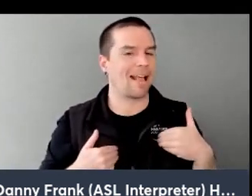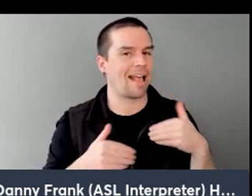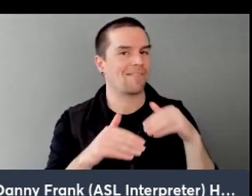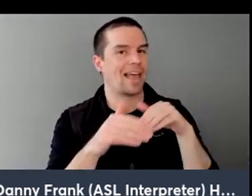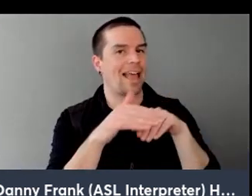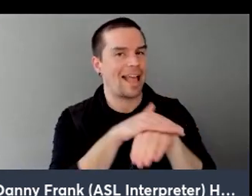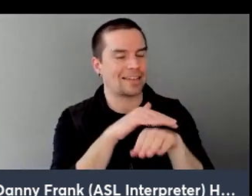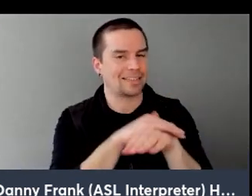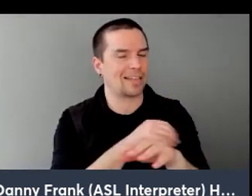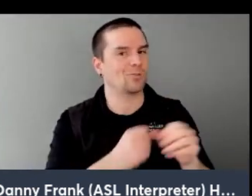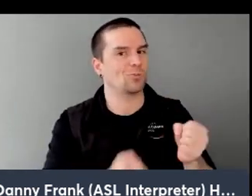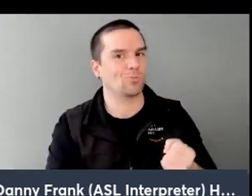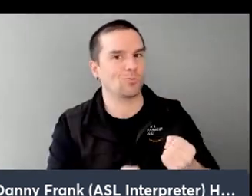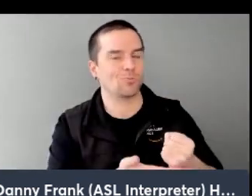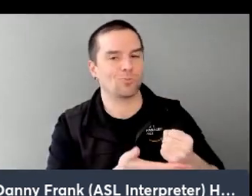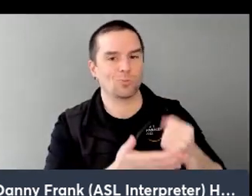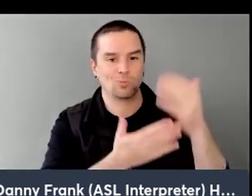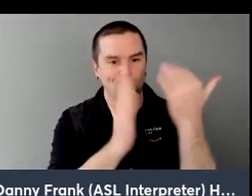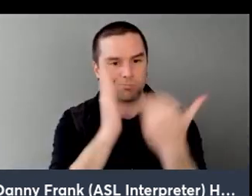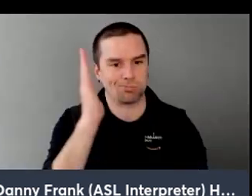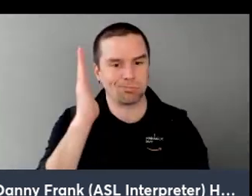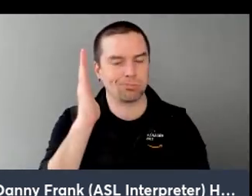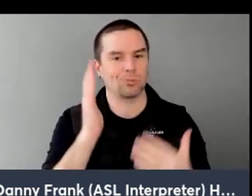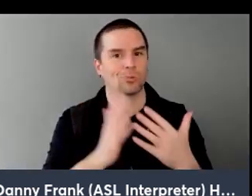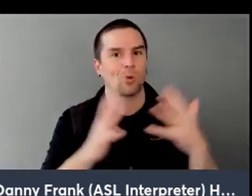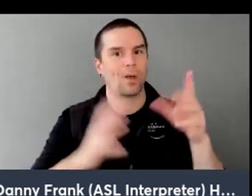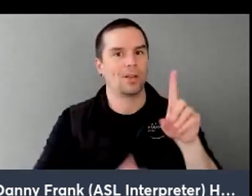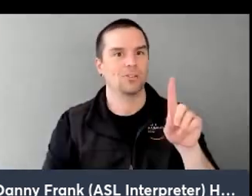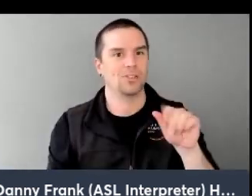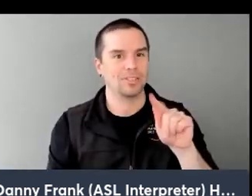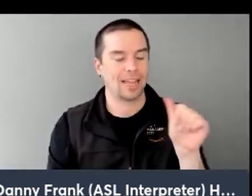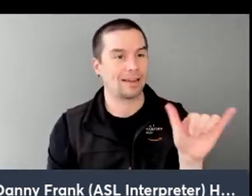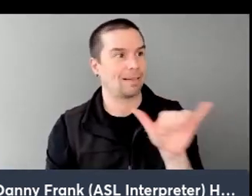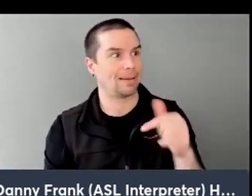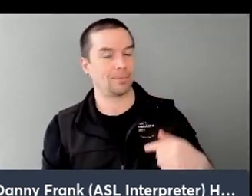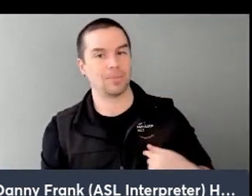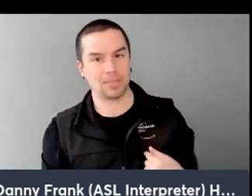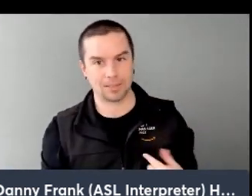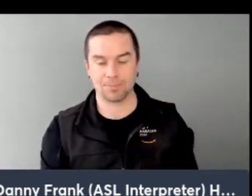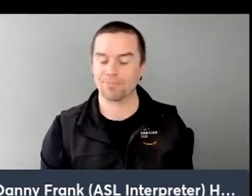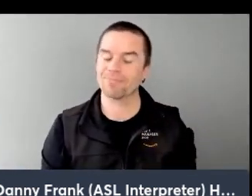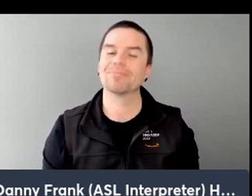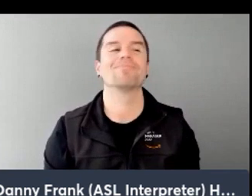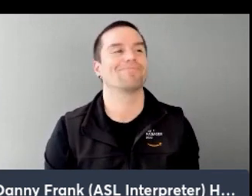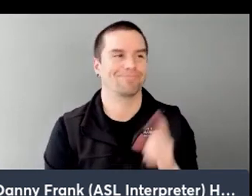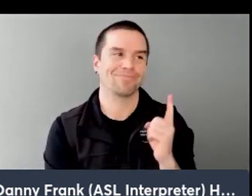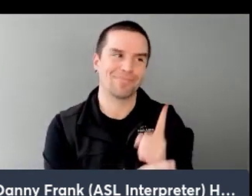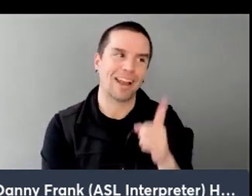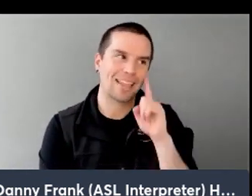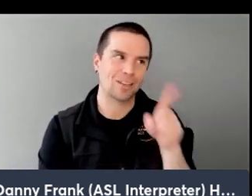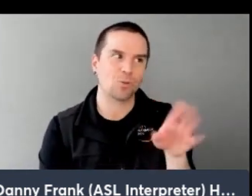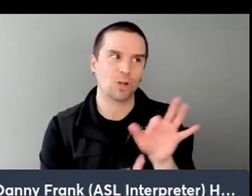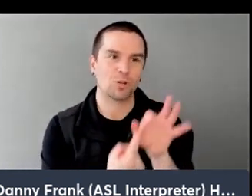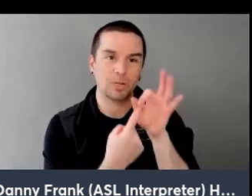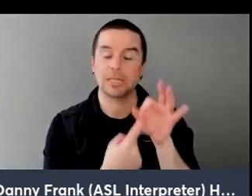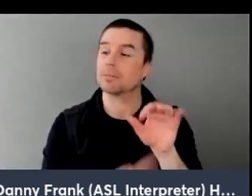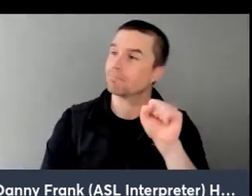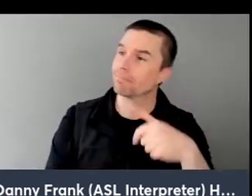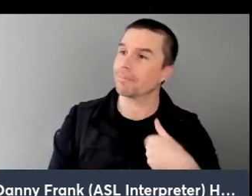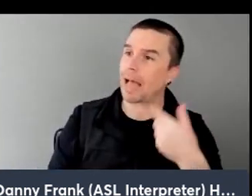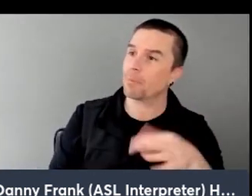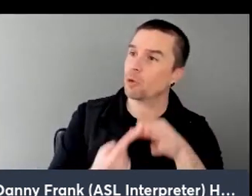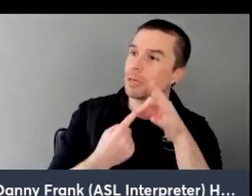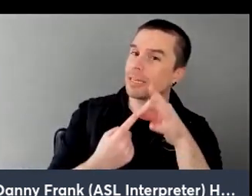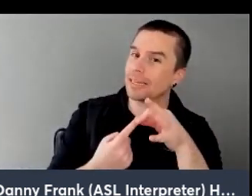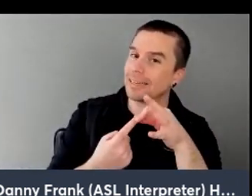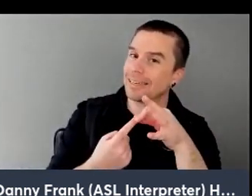rich of a data set as I do. Yeah, and I think you might be unique in your cat data set that might